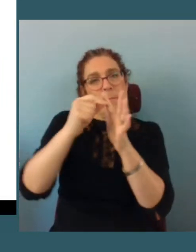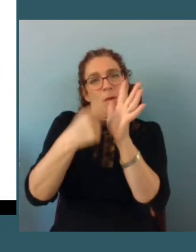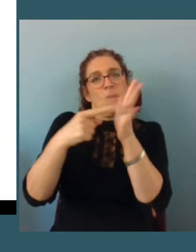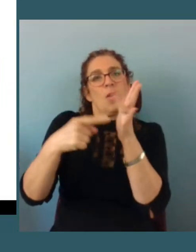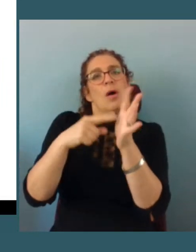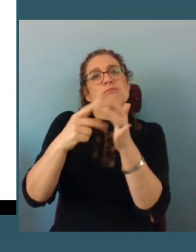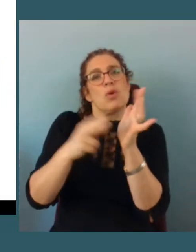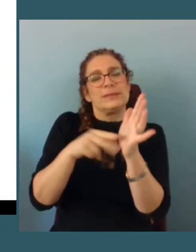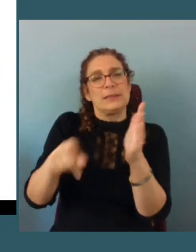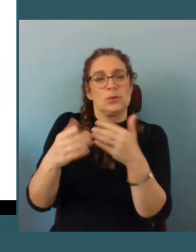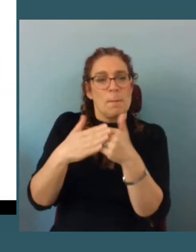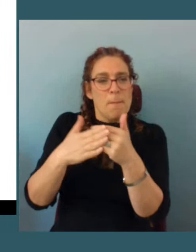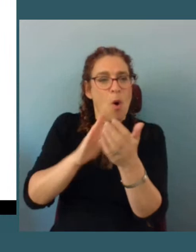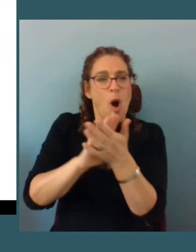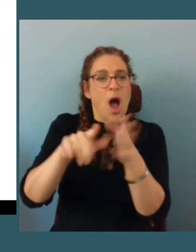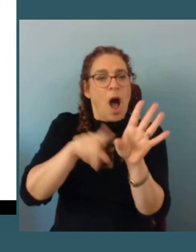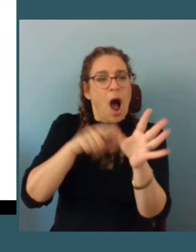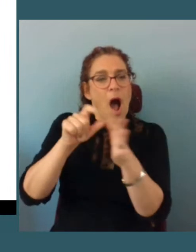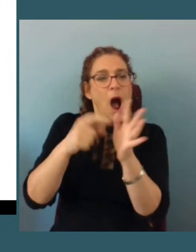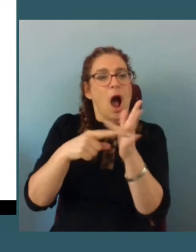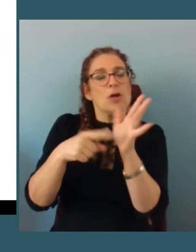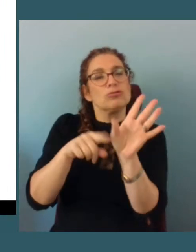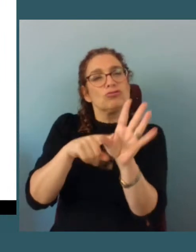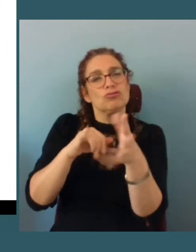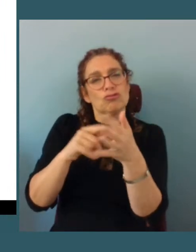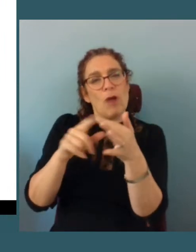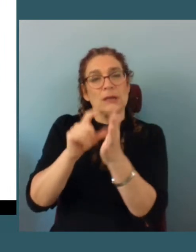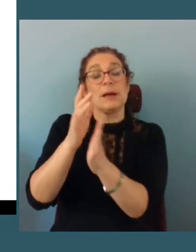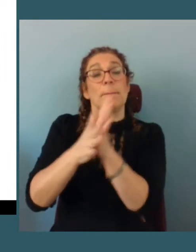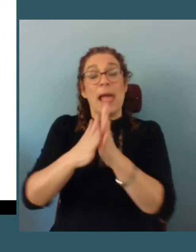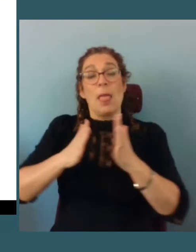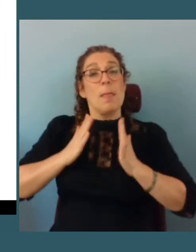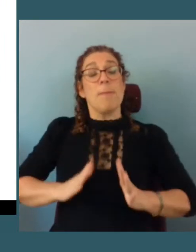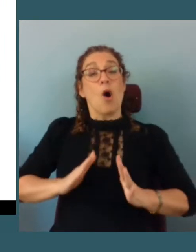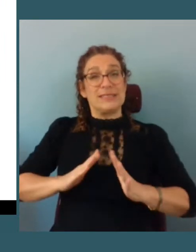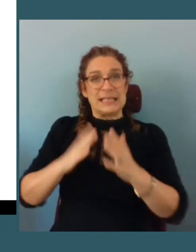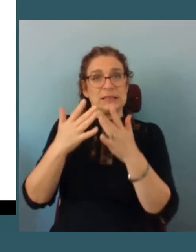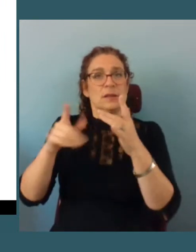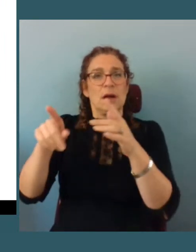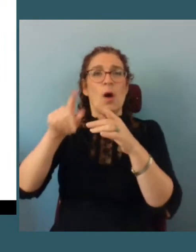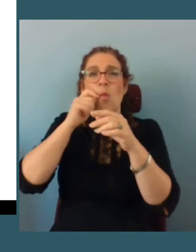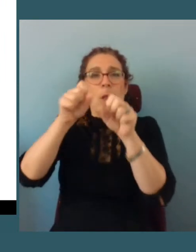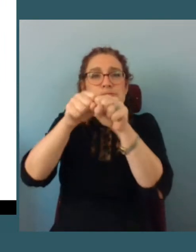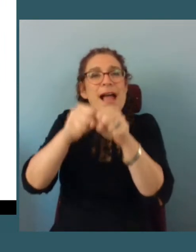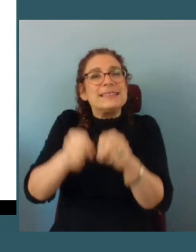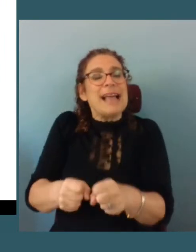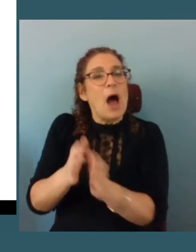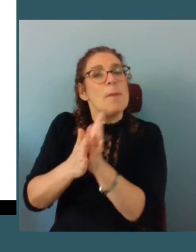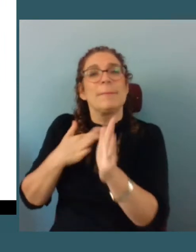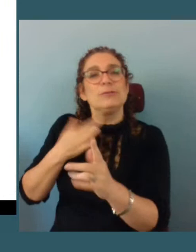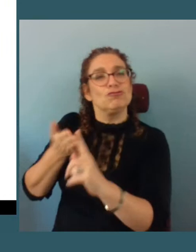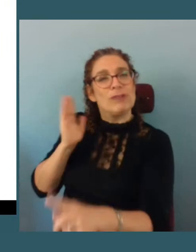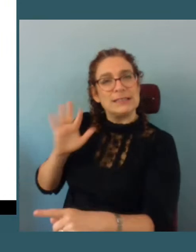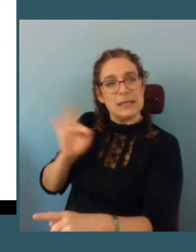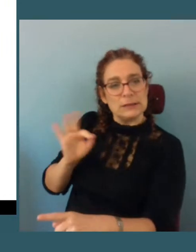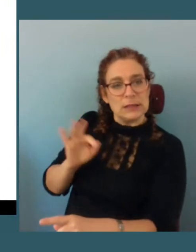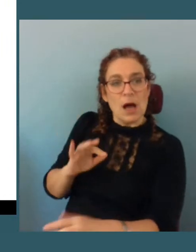So it's broken down so the body can't recognize it. Or do you talk about maternal exclusion of all milk products?